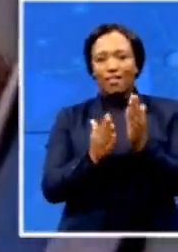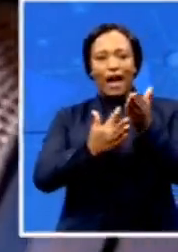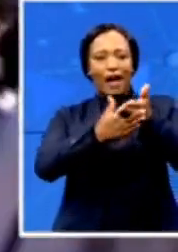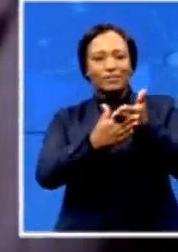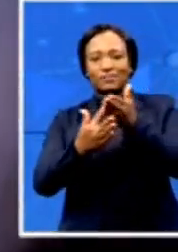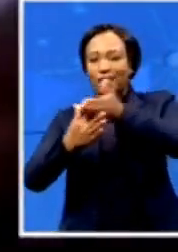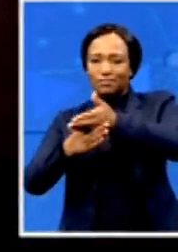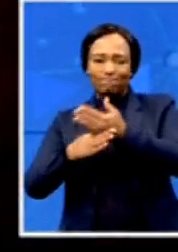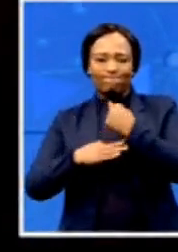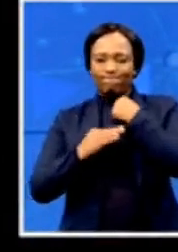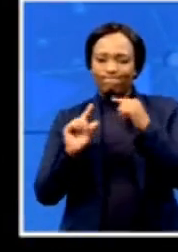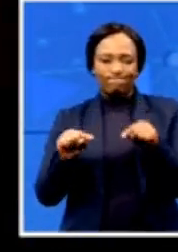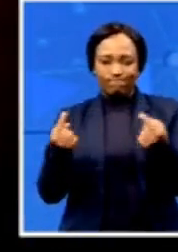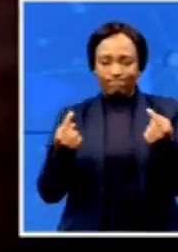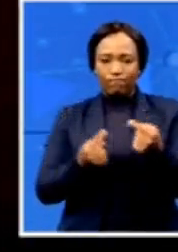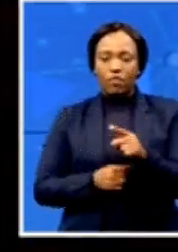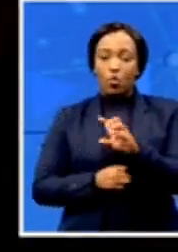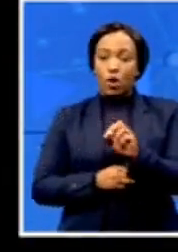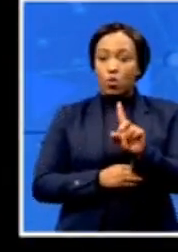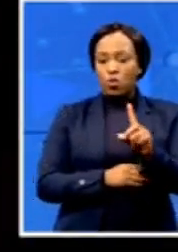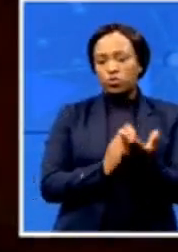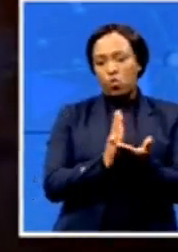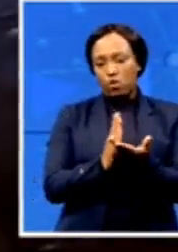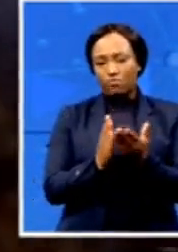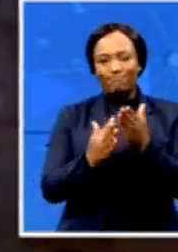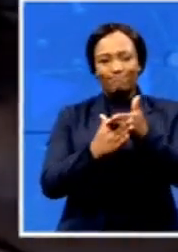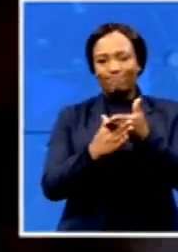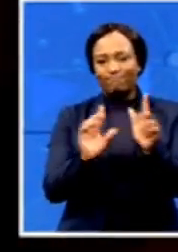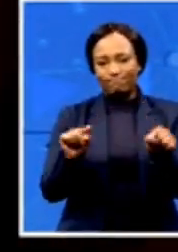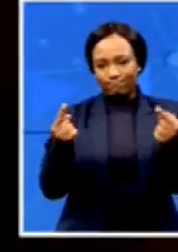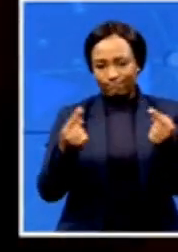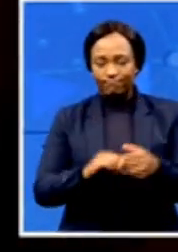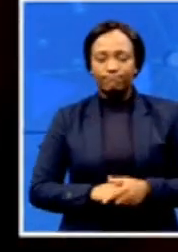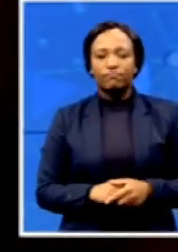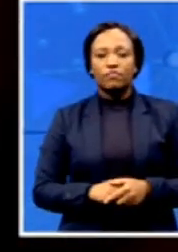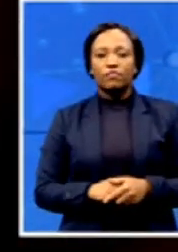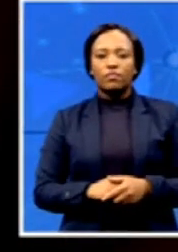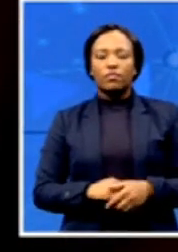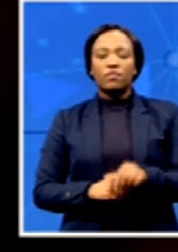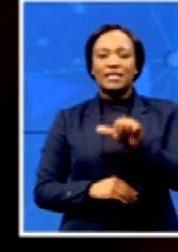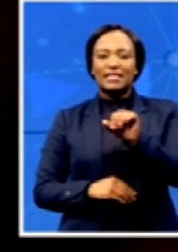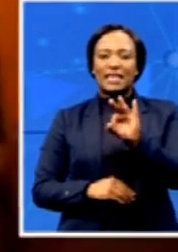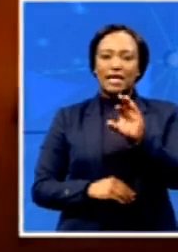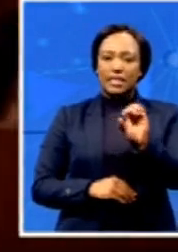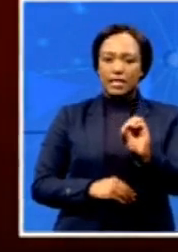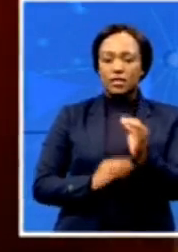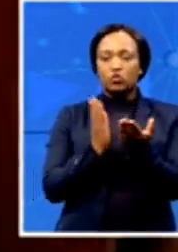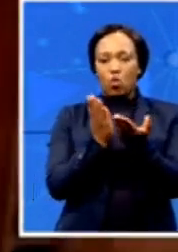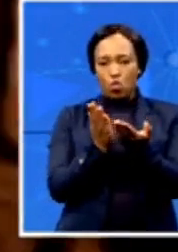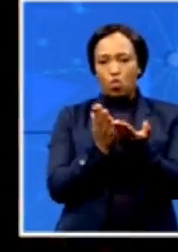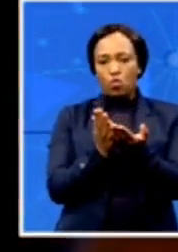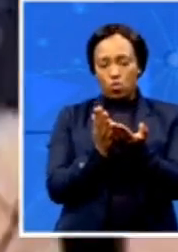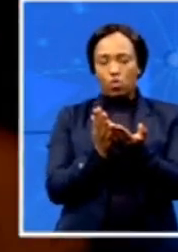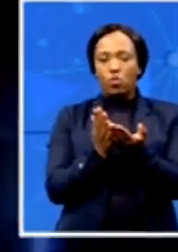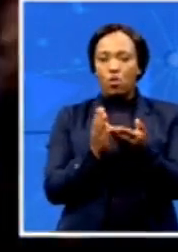101 schools are not accessible, and for 630 schools that were affected